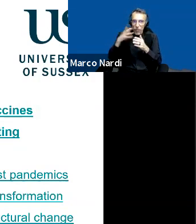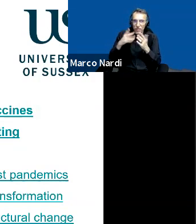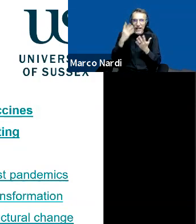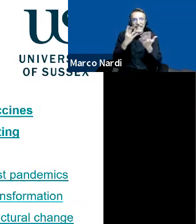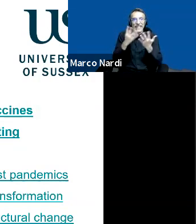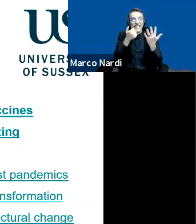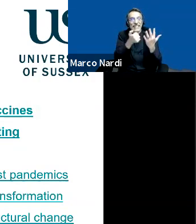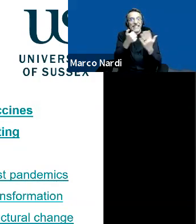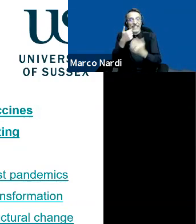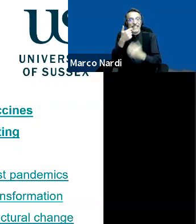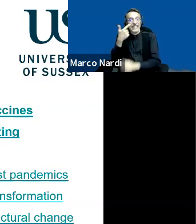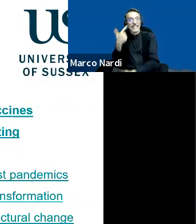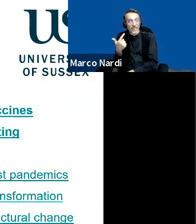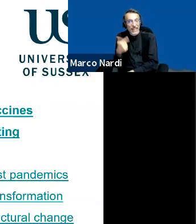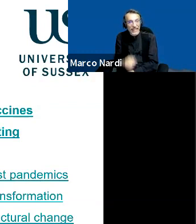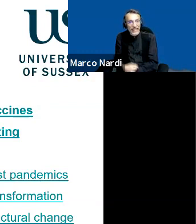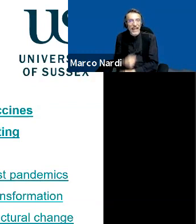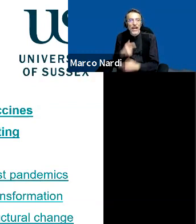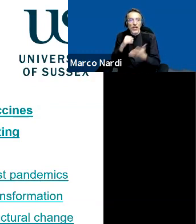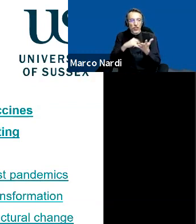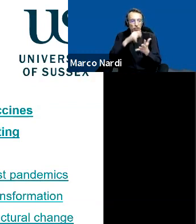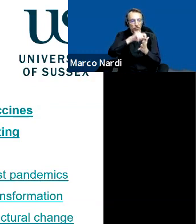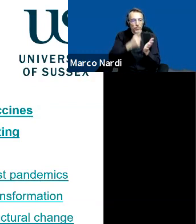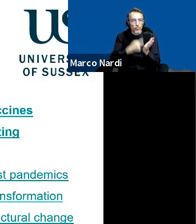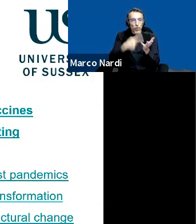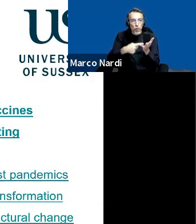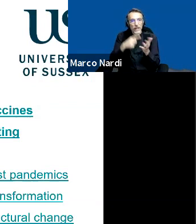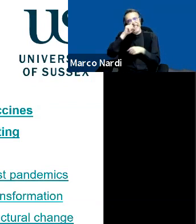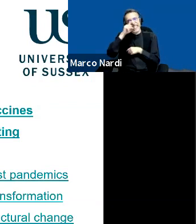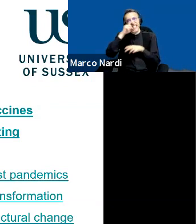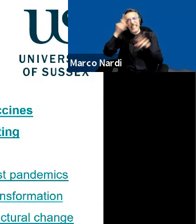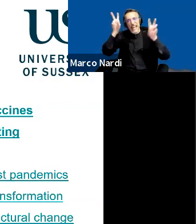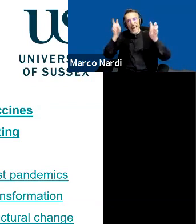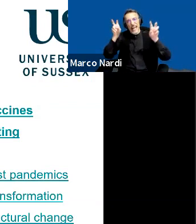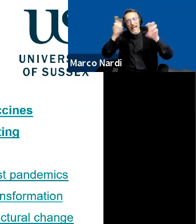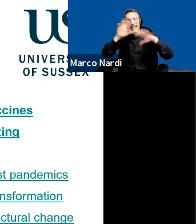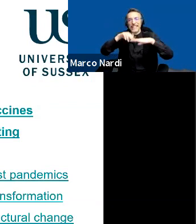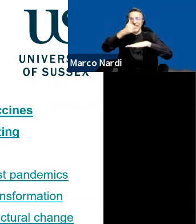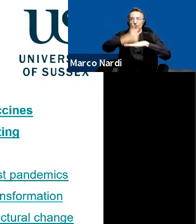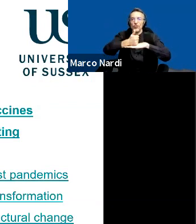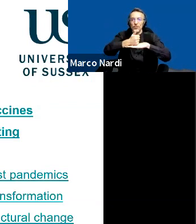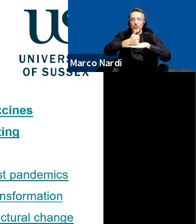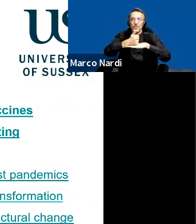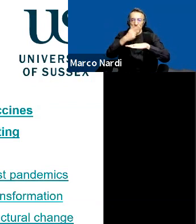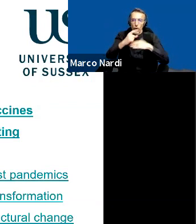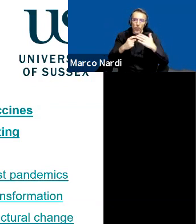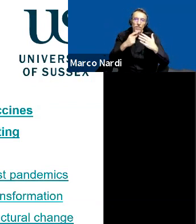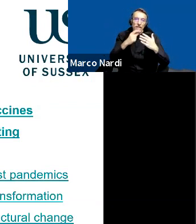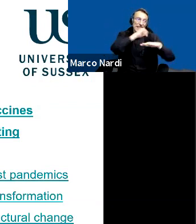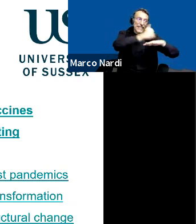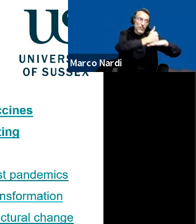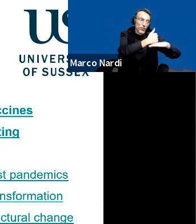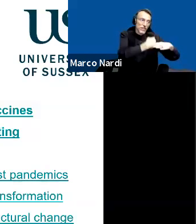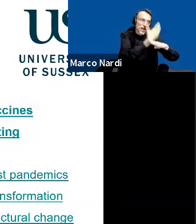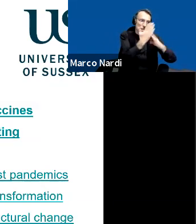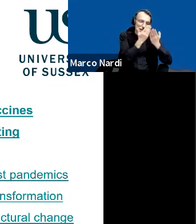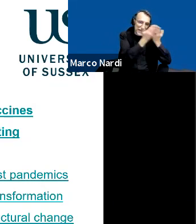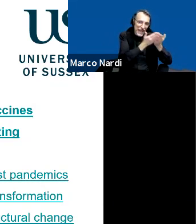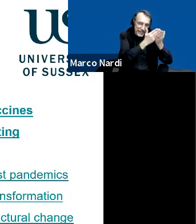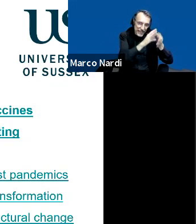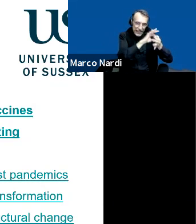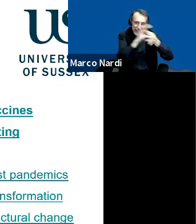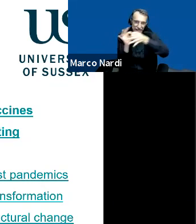1967, SPRU is in many ways a kind of sister institute to the Institute of Development Studies, but looking